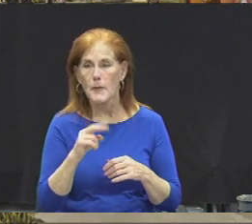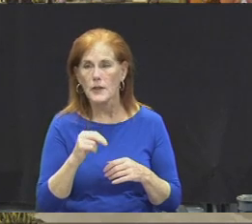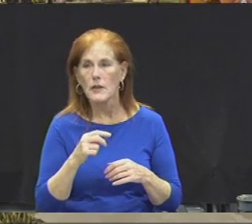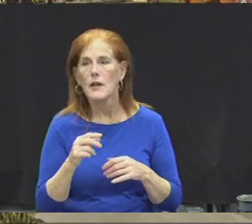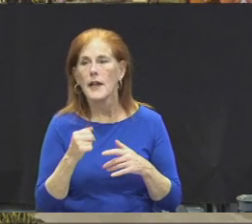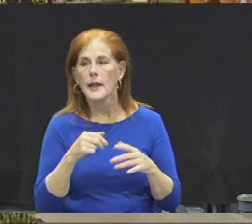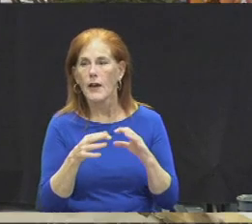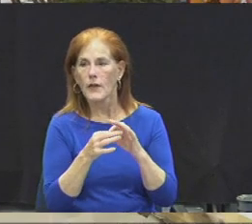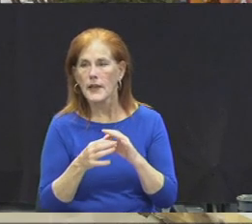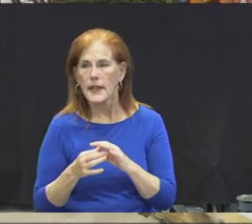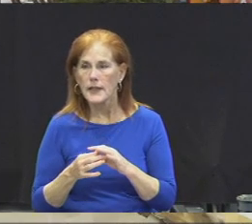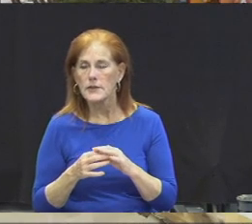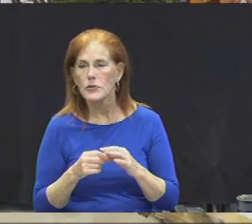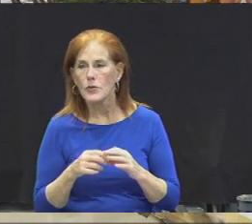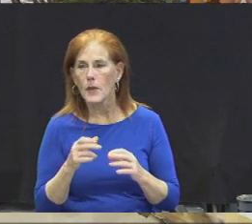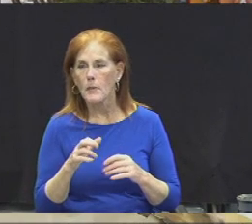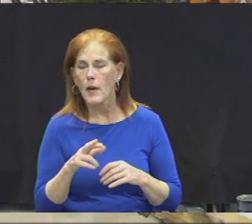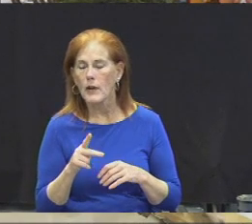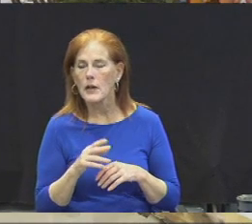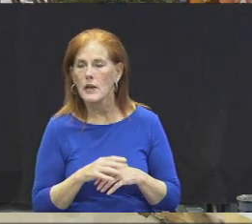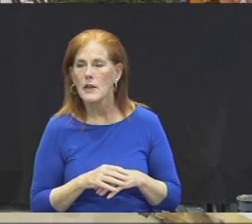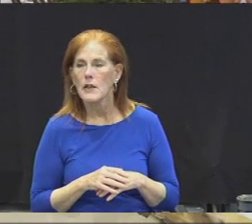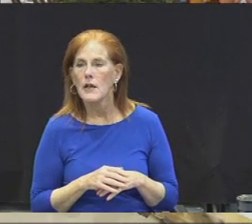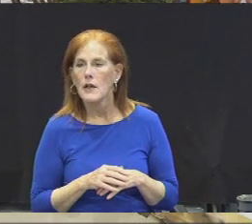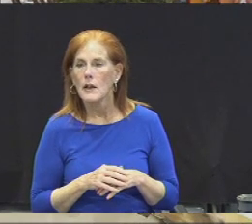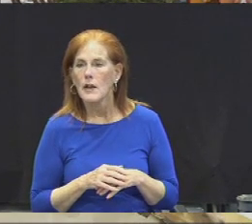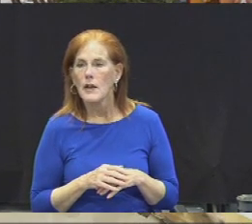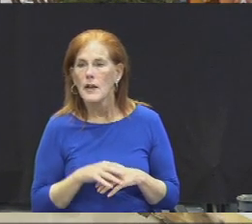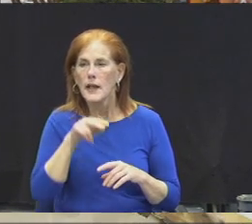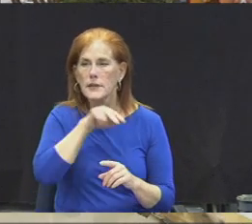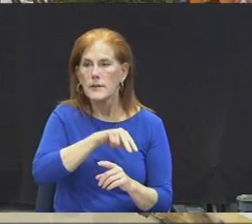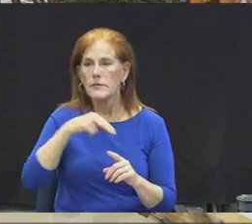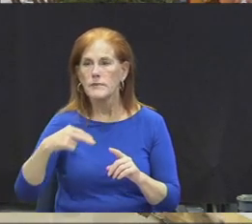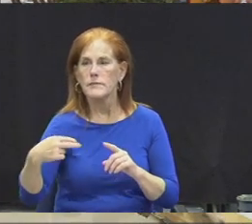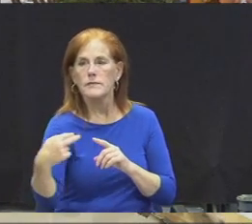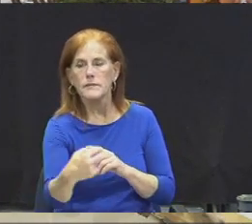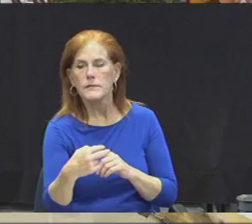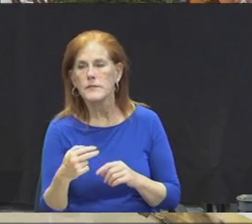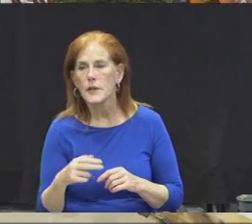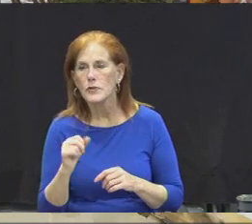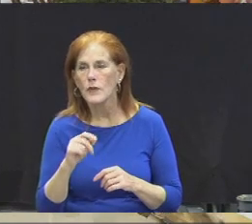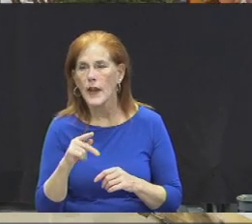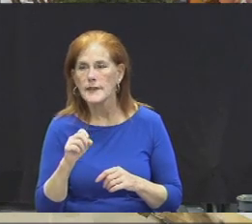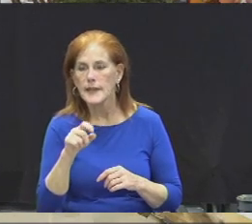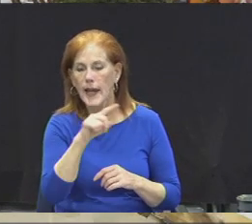park. And this is looking from the other direction into that skate ribbon.